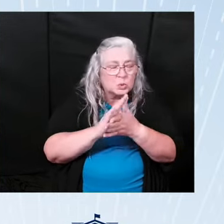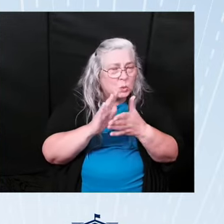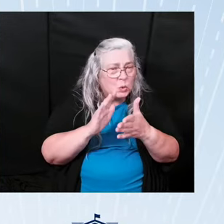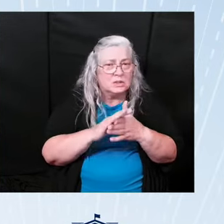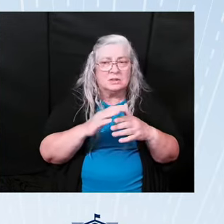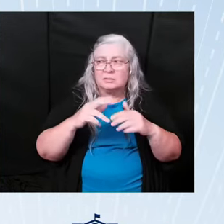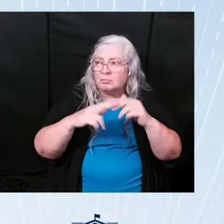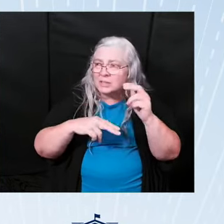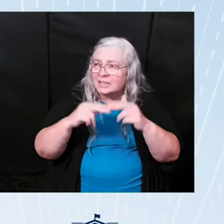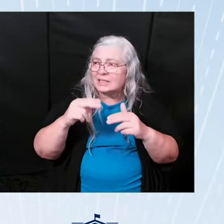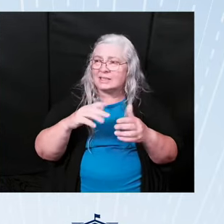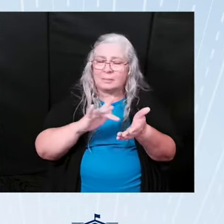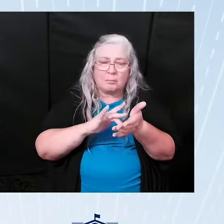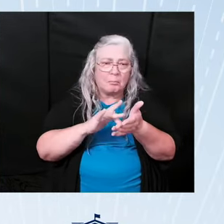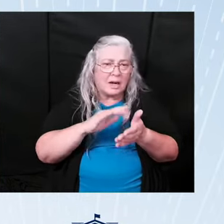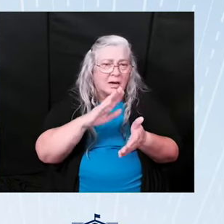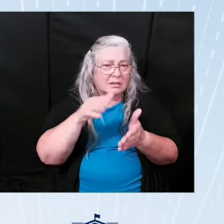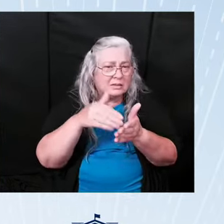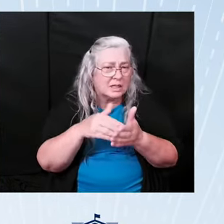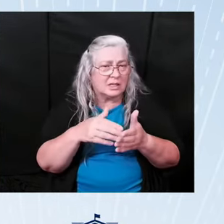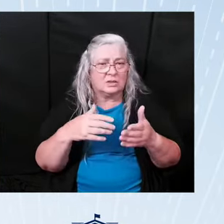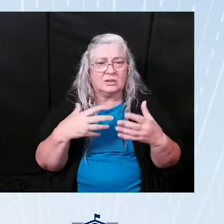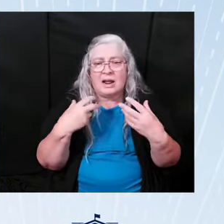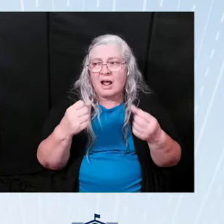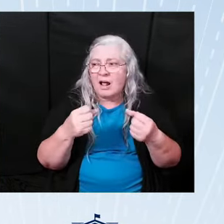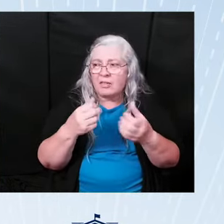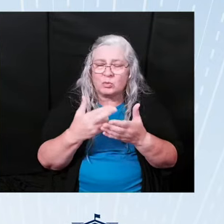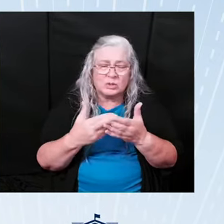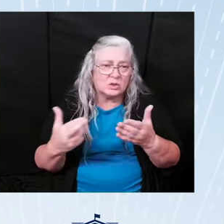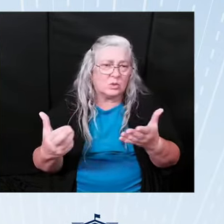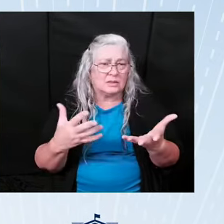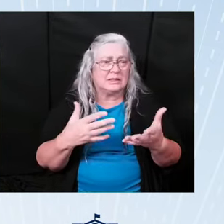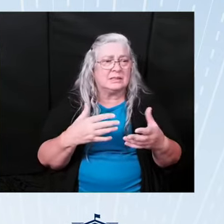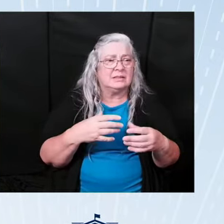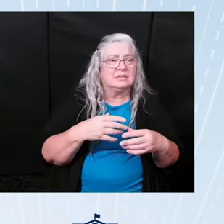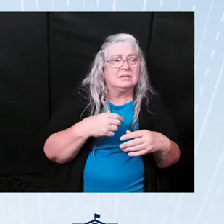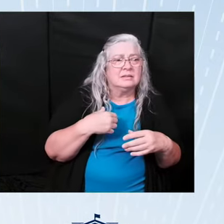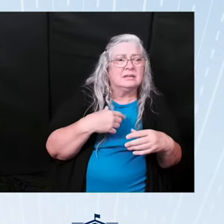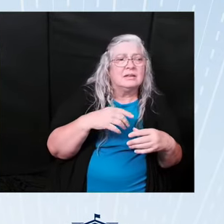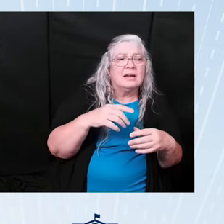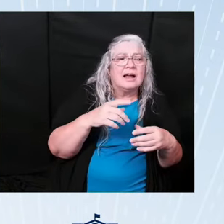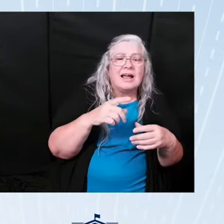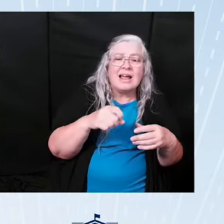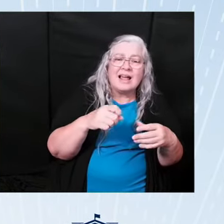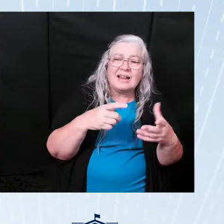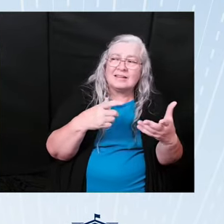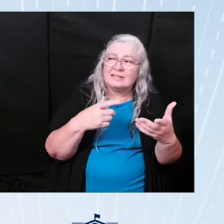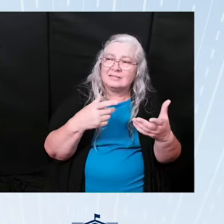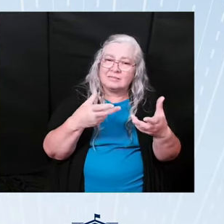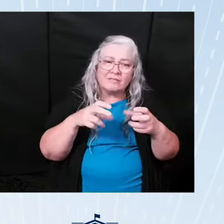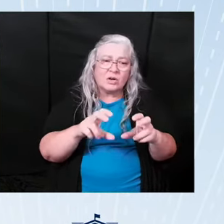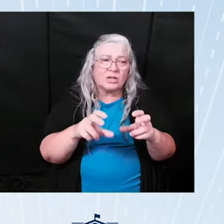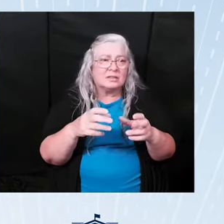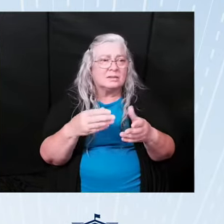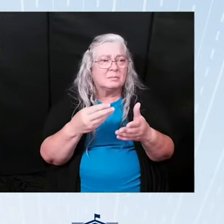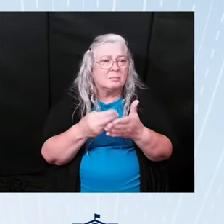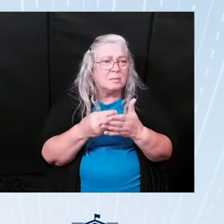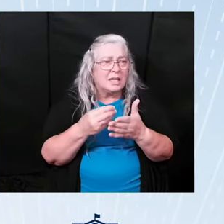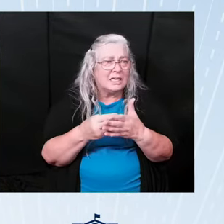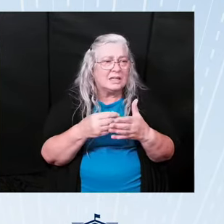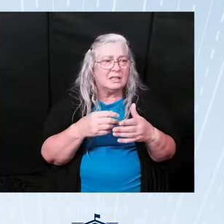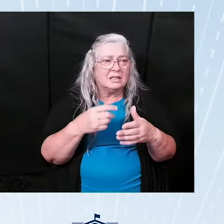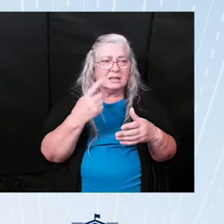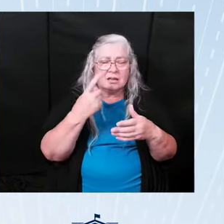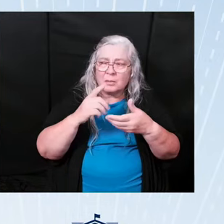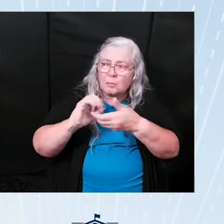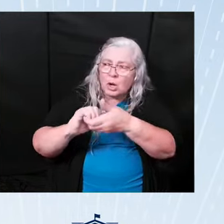than $1.2 million and counting for $1.2 billion and counting for drought mitigation